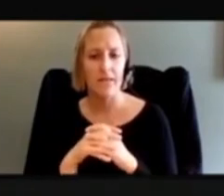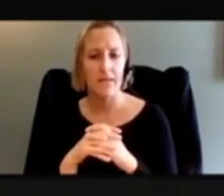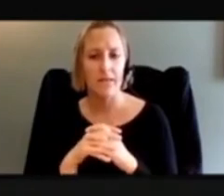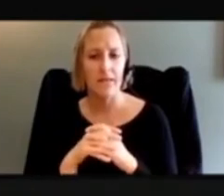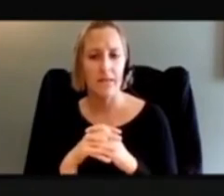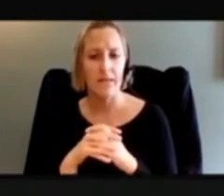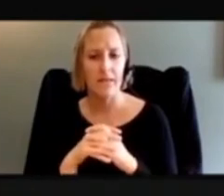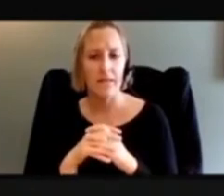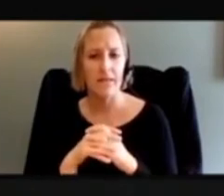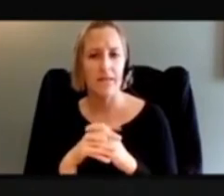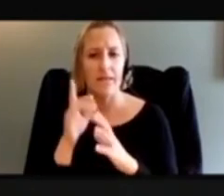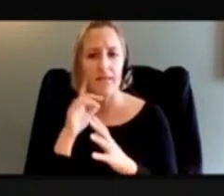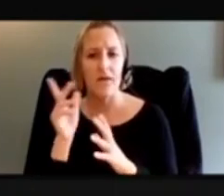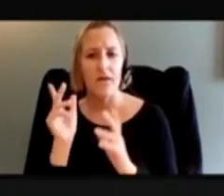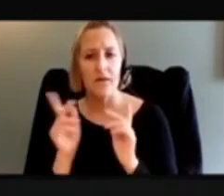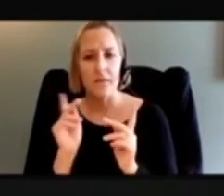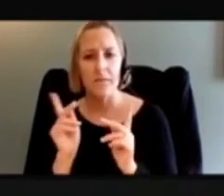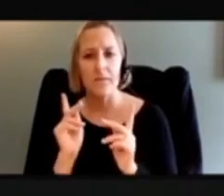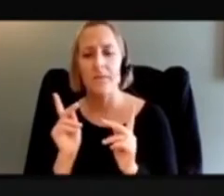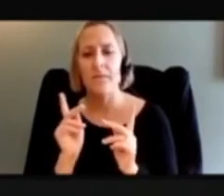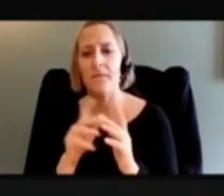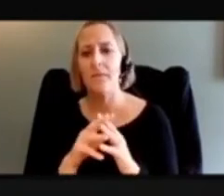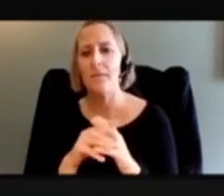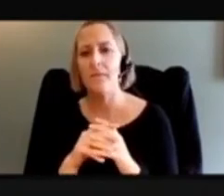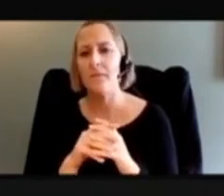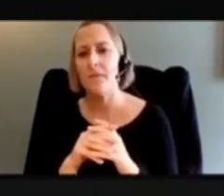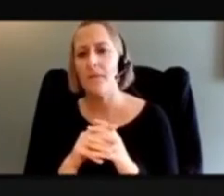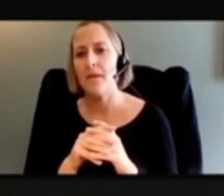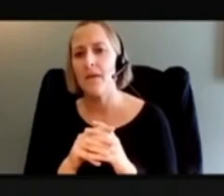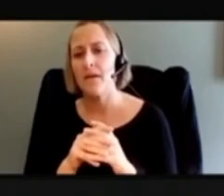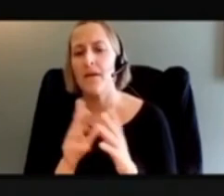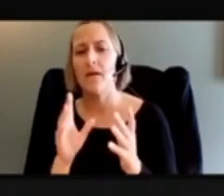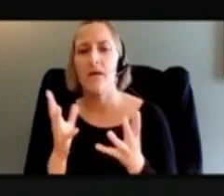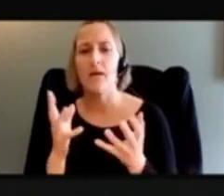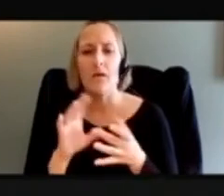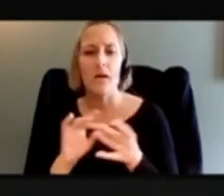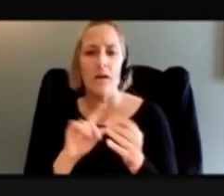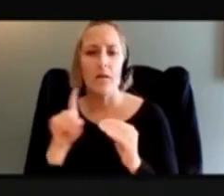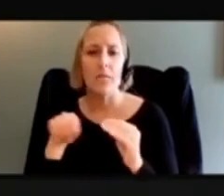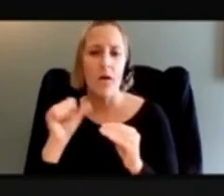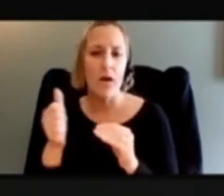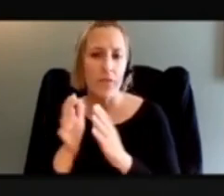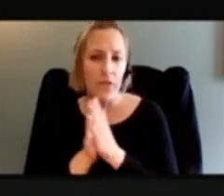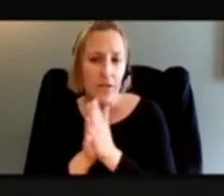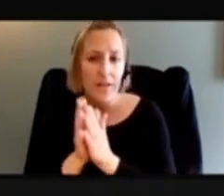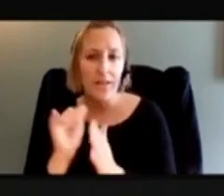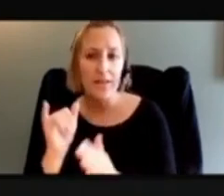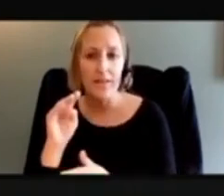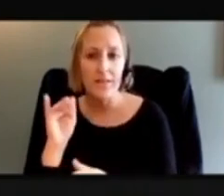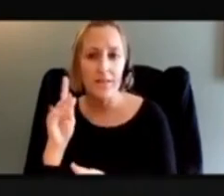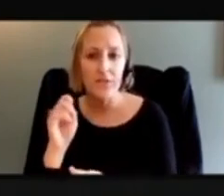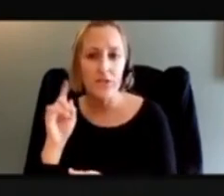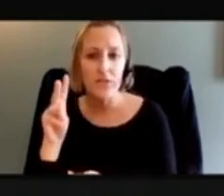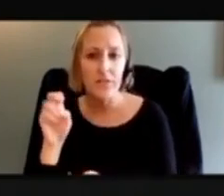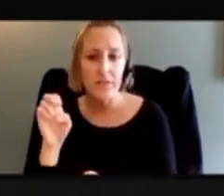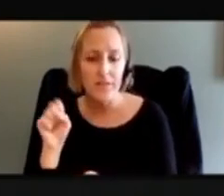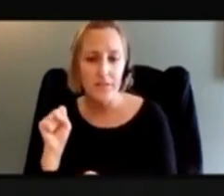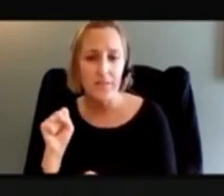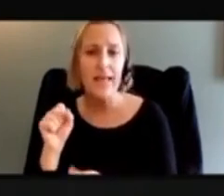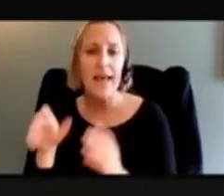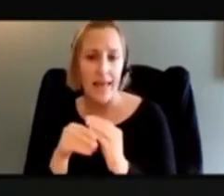for participants about other charitable events, about other initiatives that are going on, and from also from our sponsors, they've added some handouts in there as